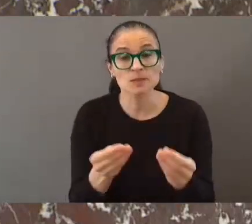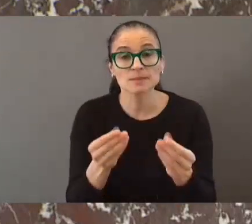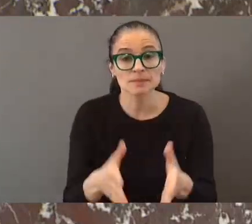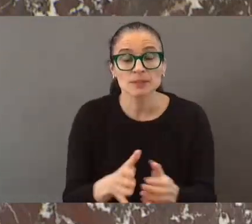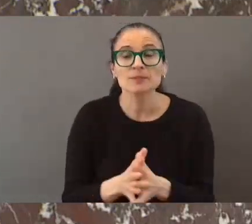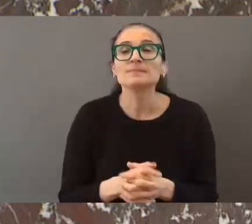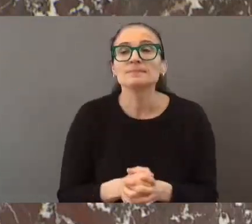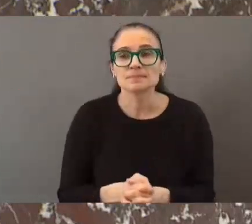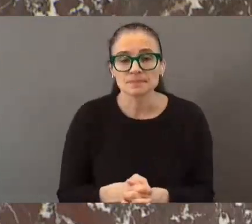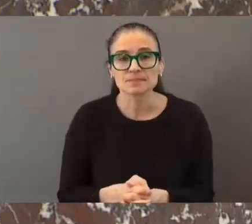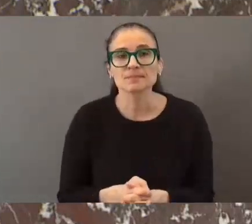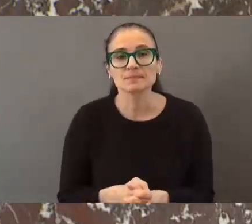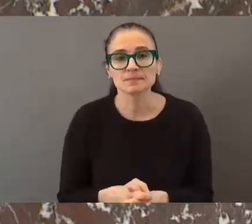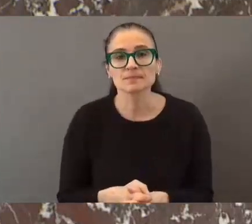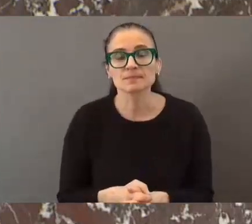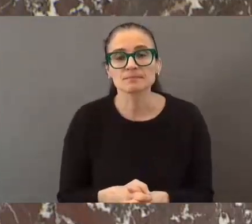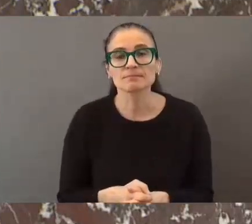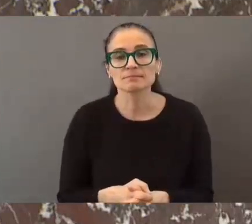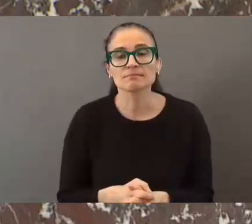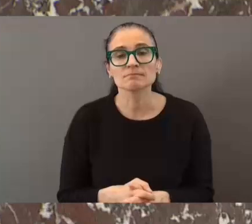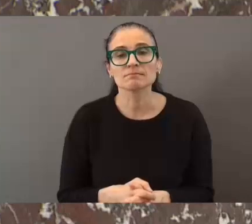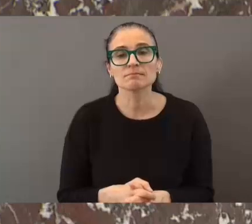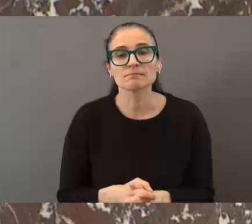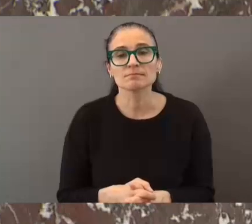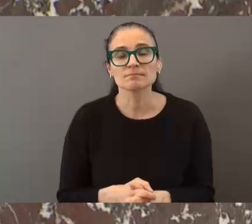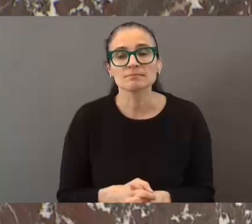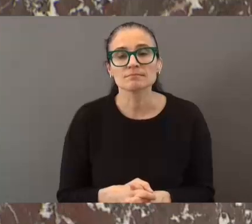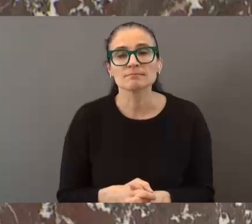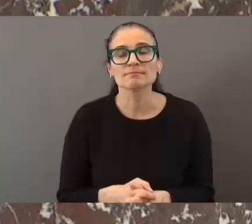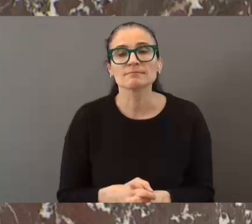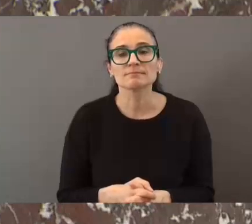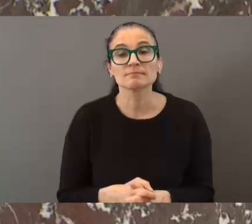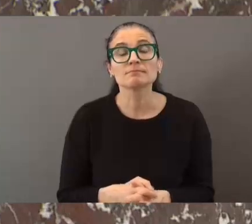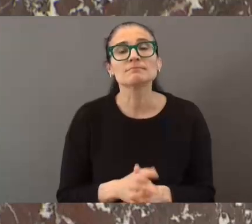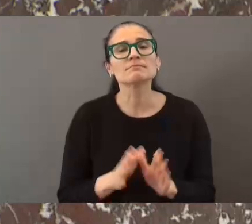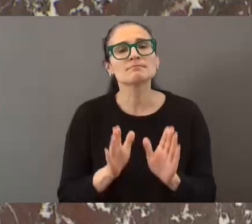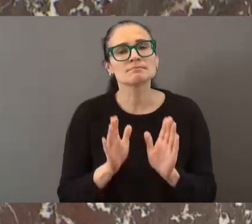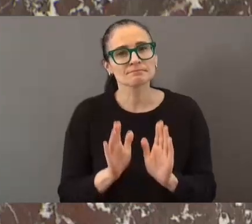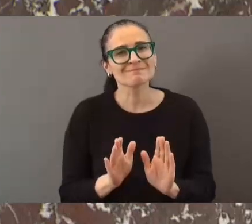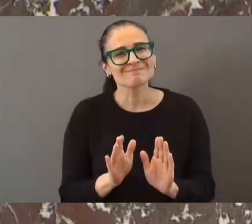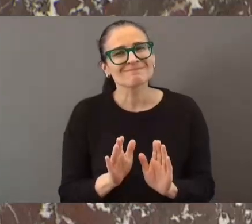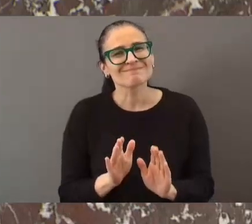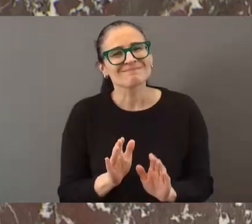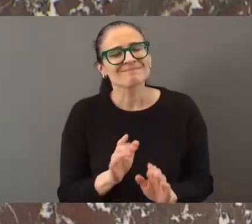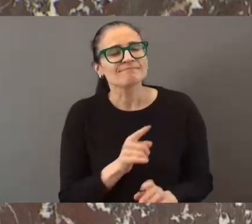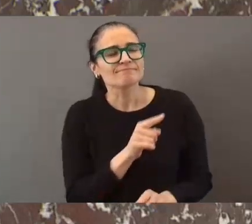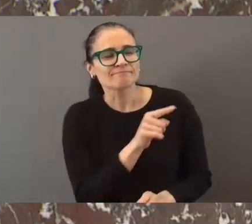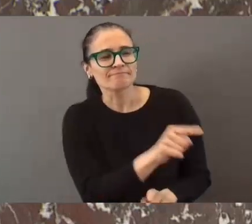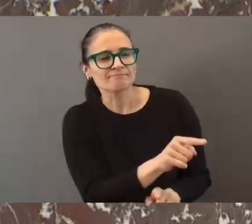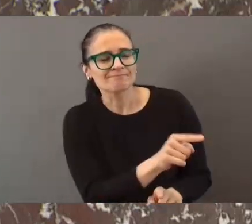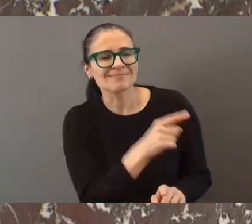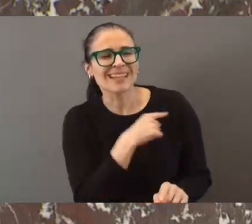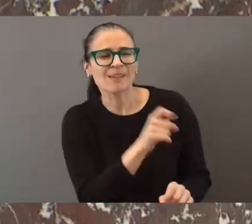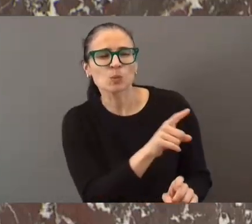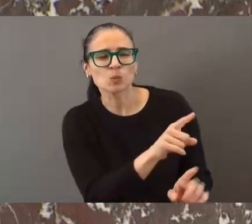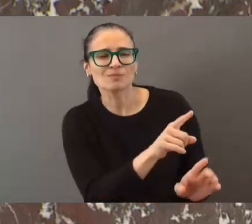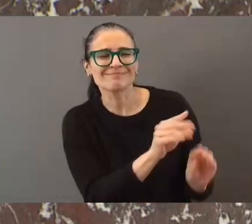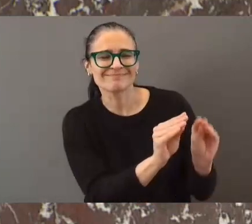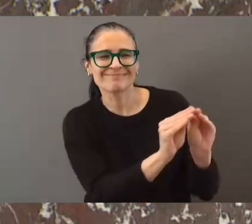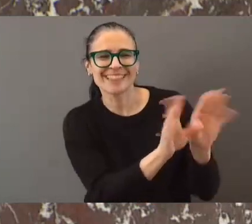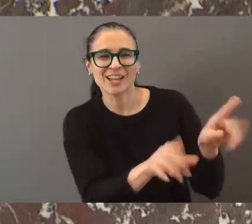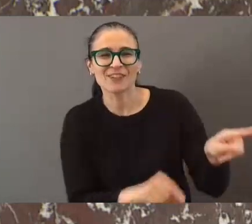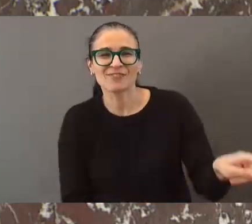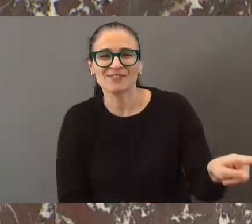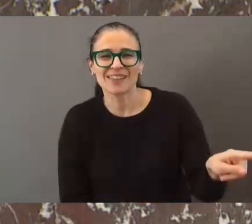First off, Honourable Speaker, I have to correct the member. Nobody's encouraging open drug trafficking. The member has false